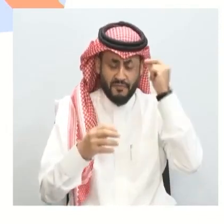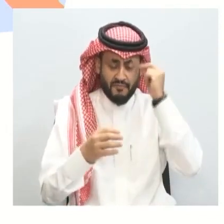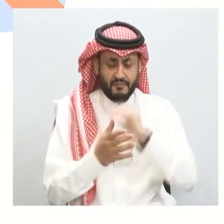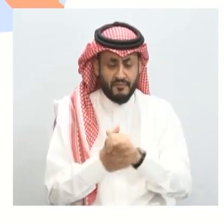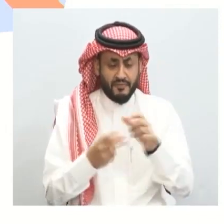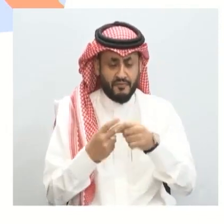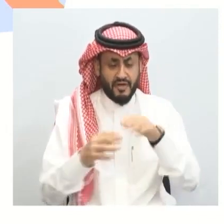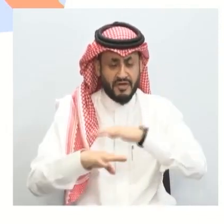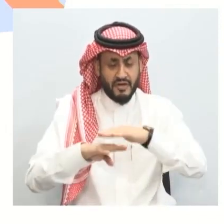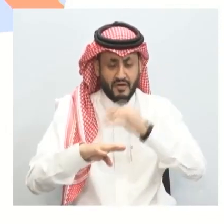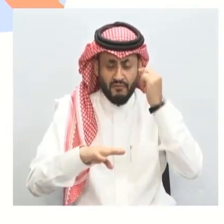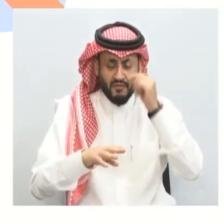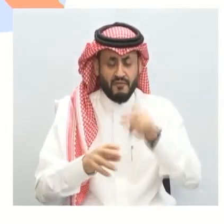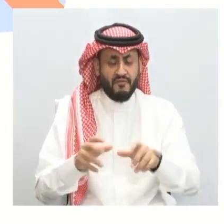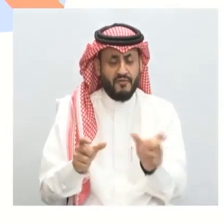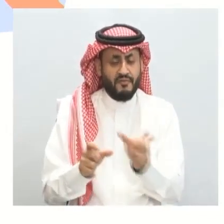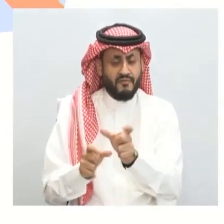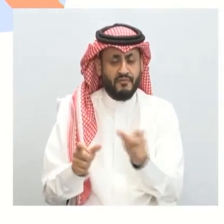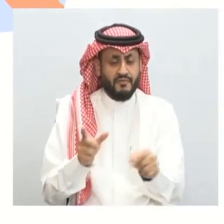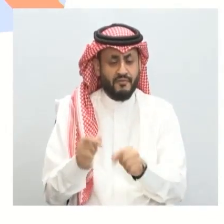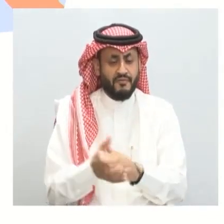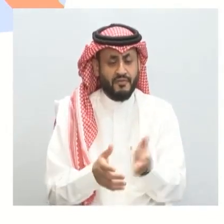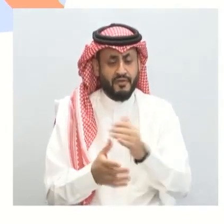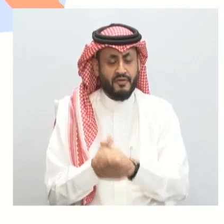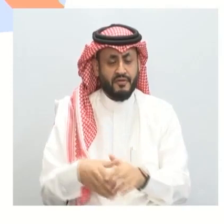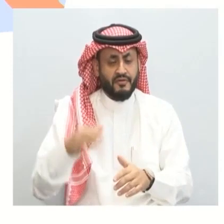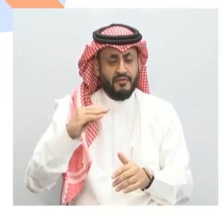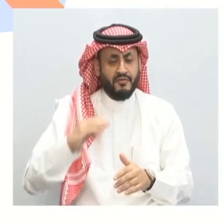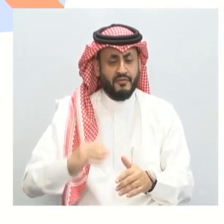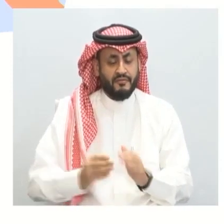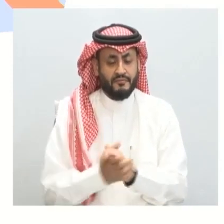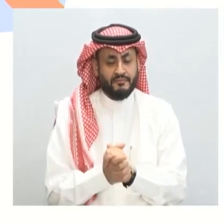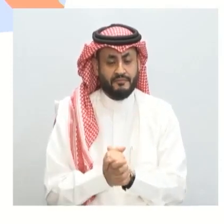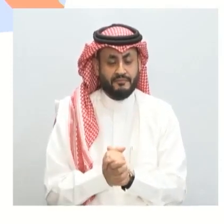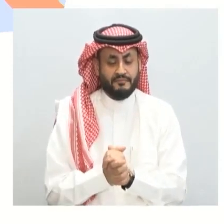scan for information and words, and we are going to answer questions, inshallah.